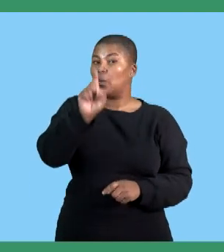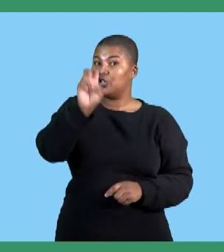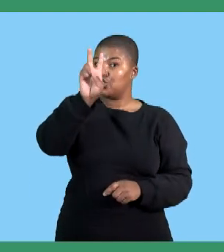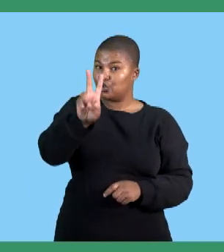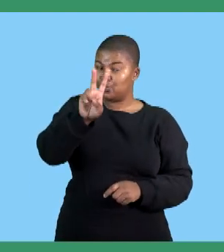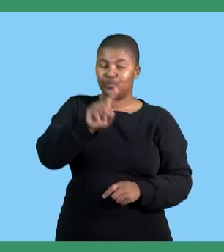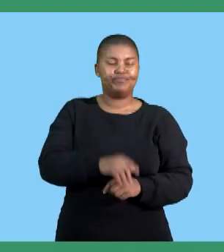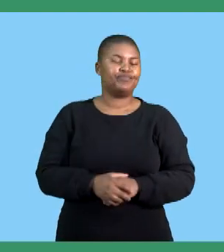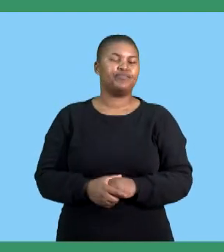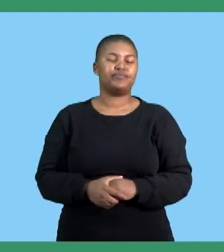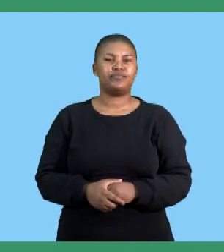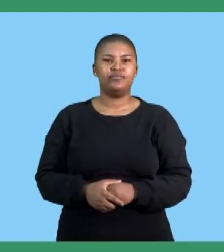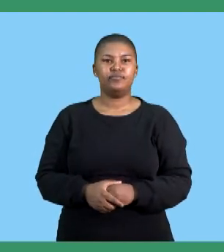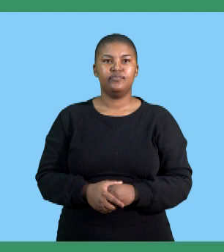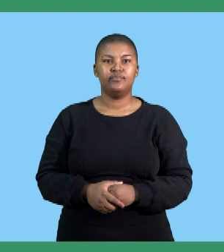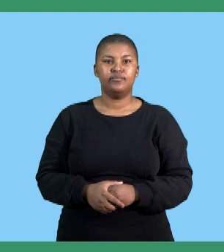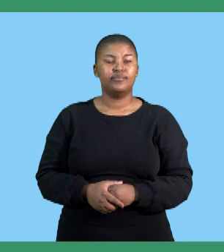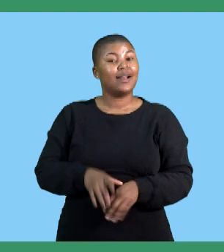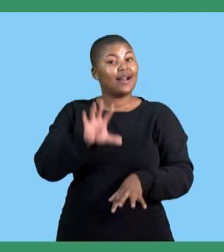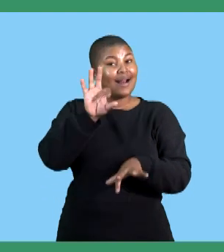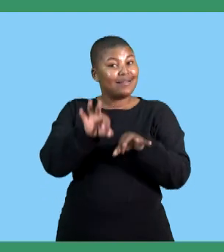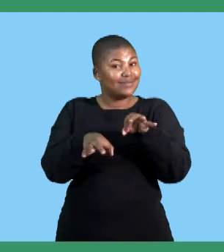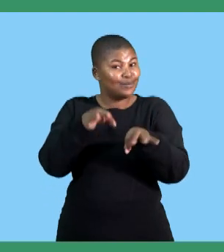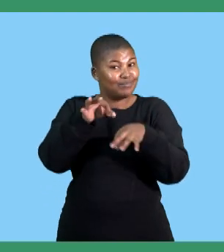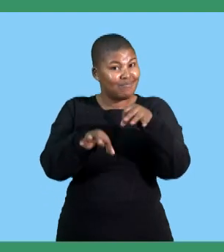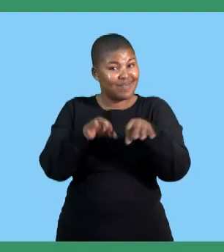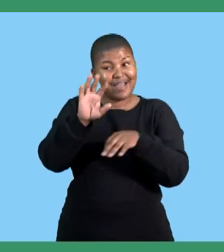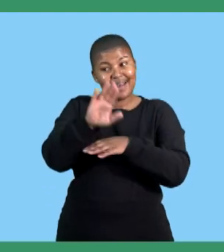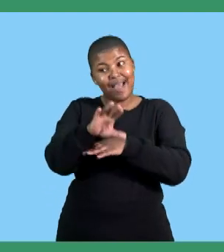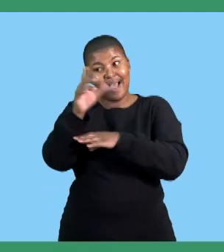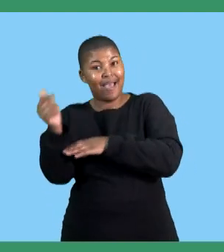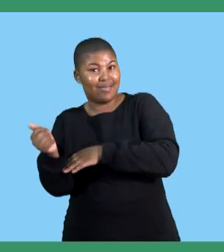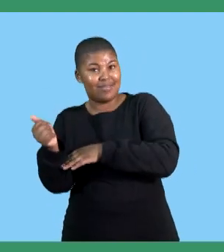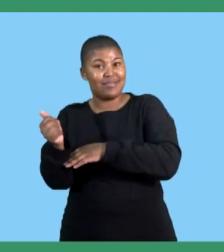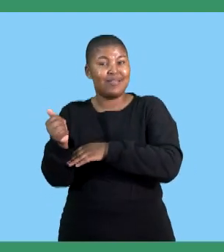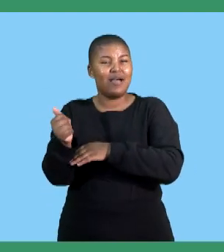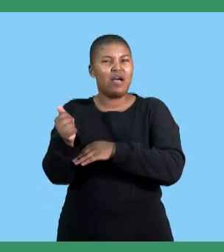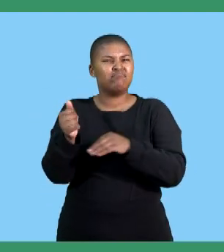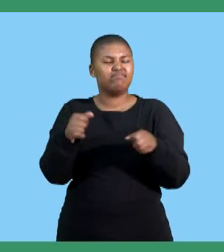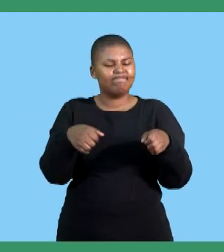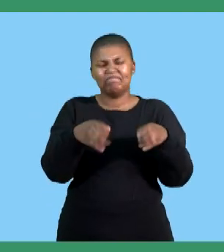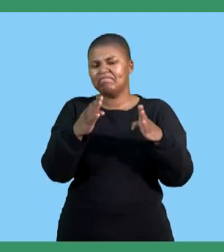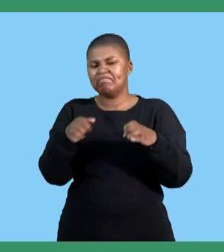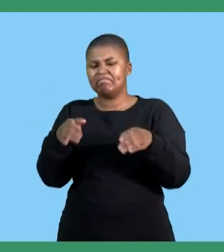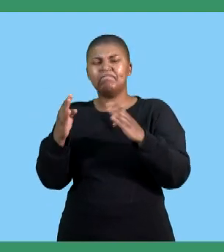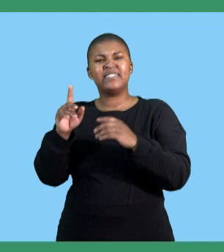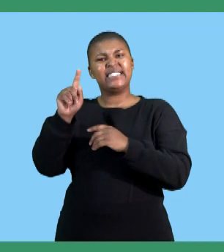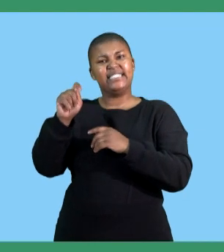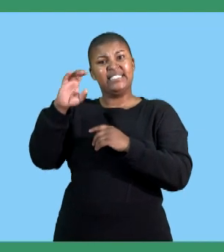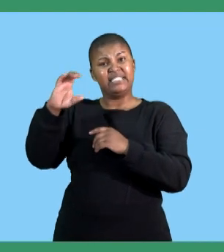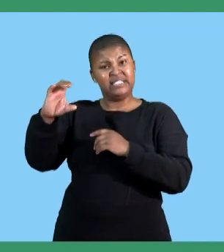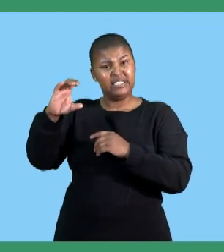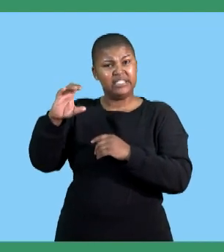questions. It says there, explain other ways in which TC can create